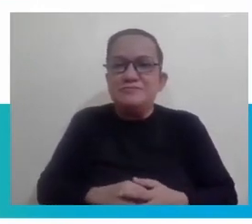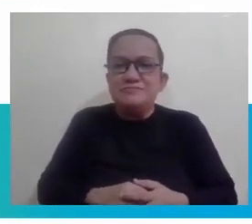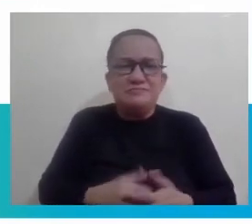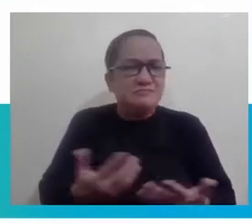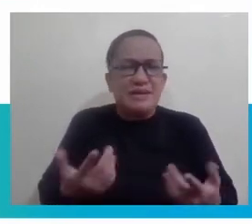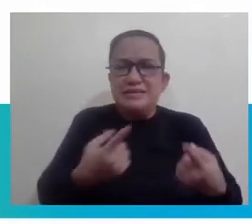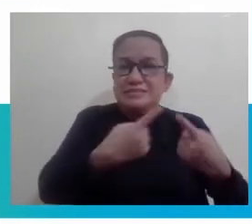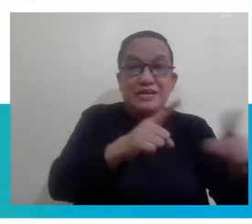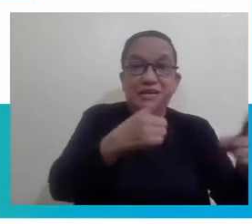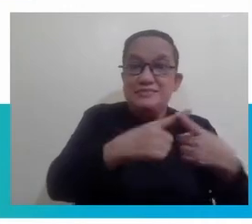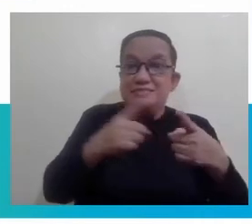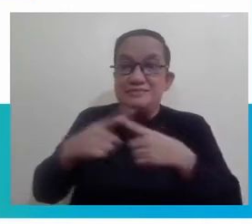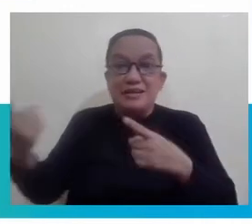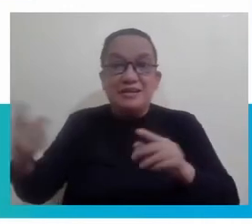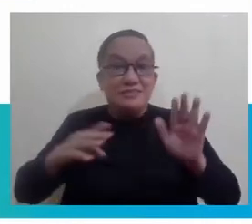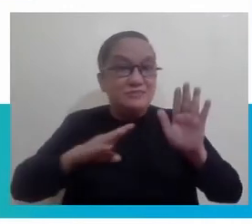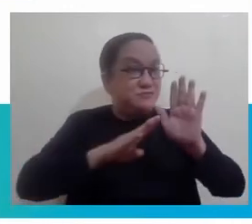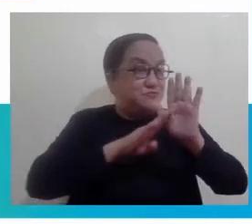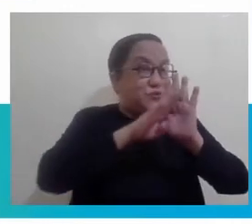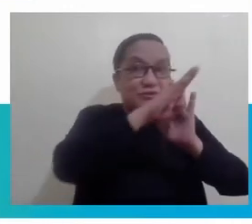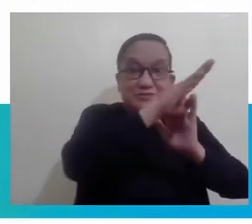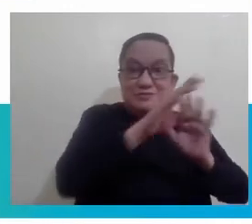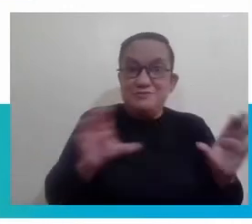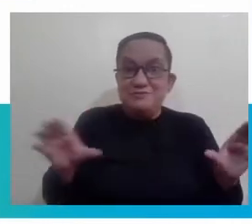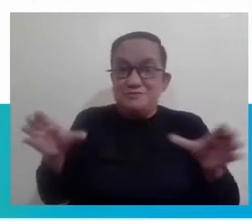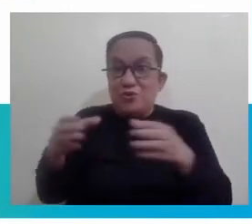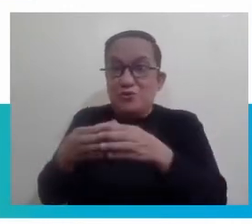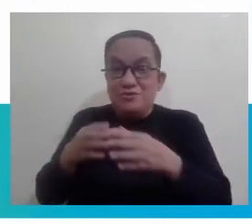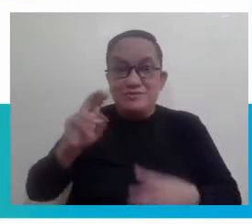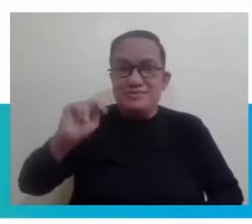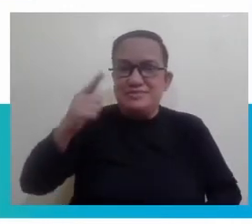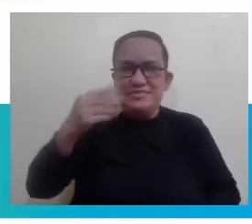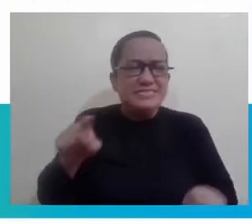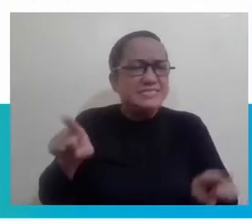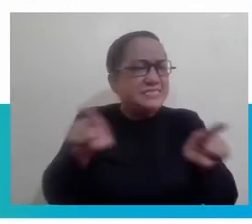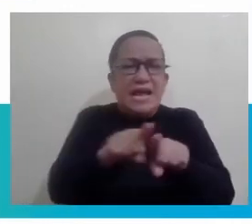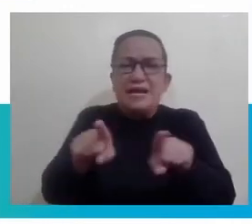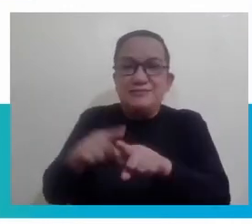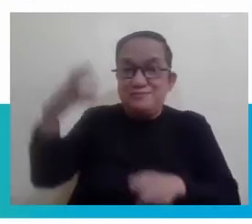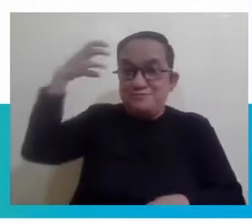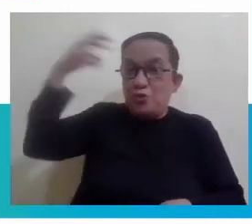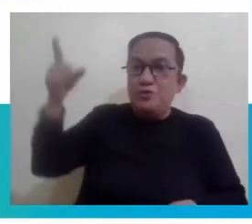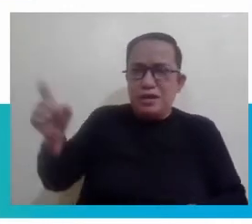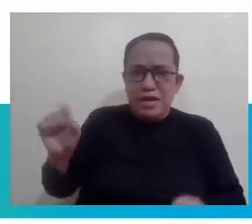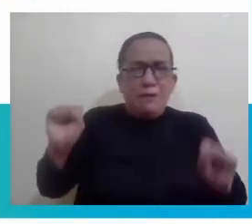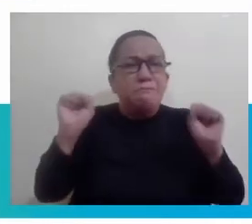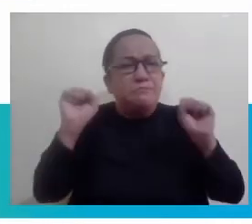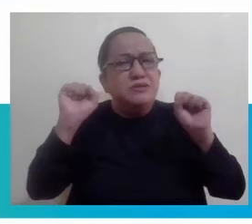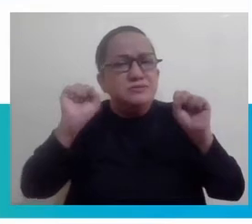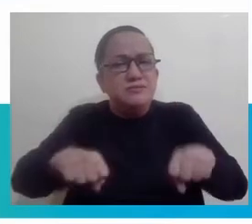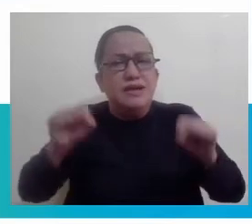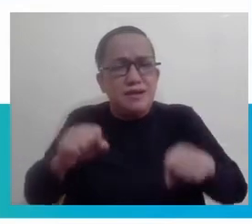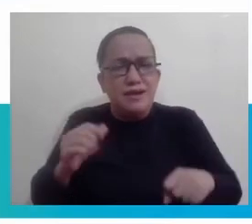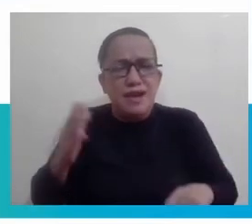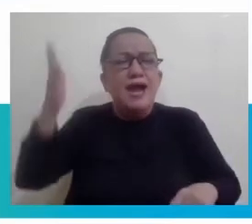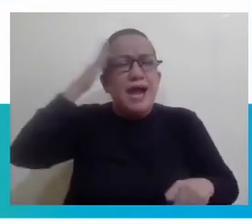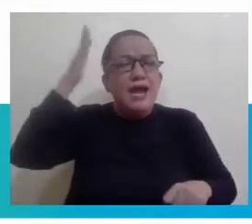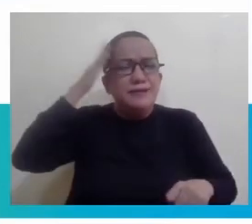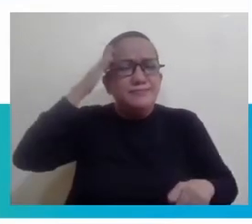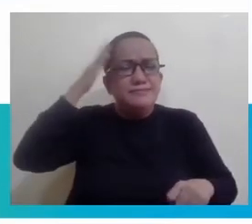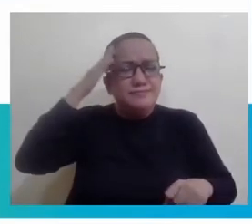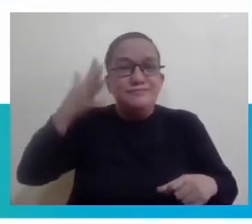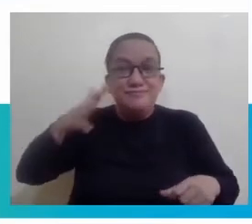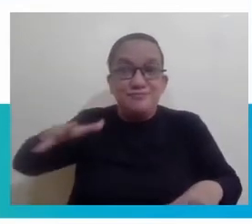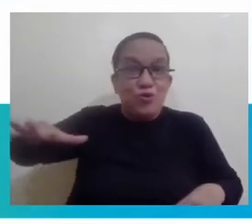NGOs, and certainly also governments. And we know that aquatic foods are superfoods, and if we would add them to